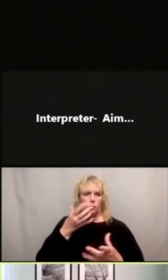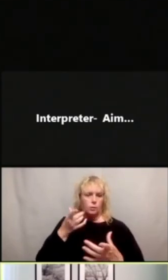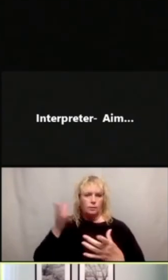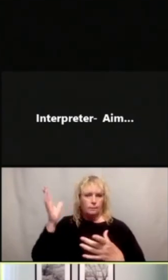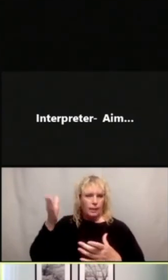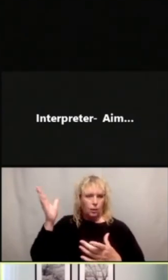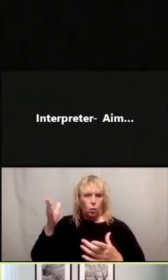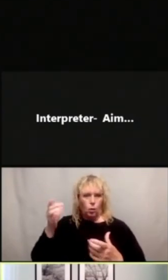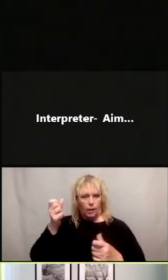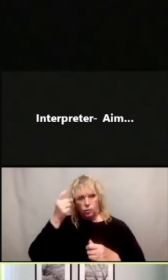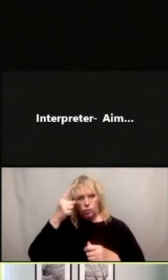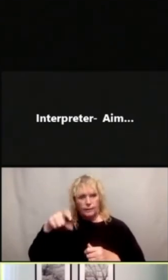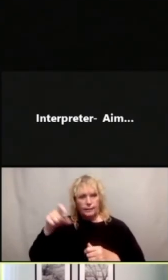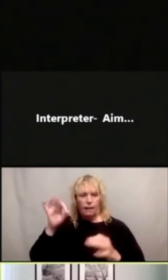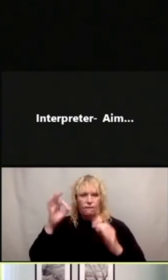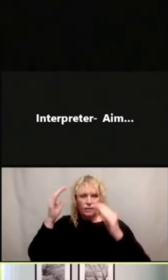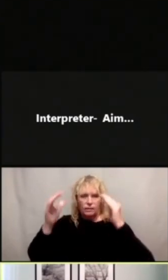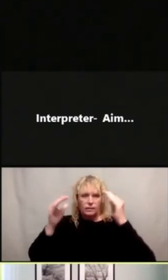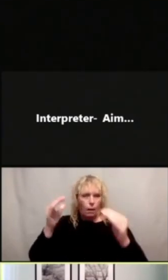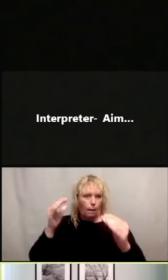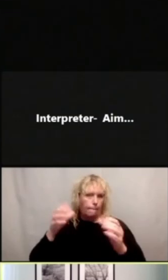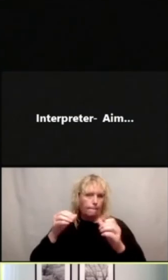one.